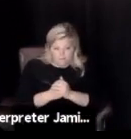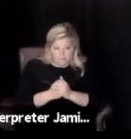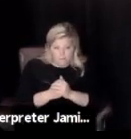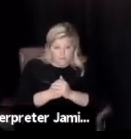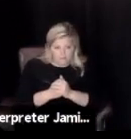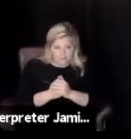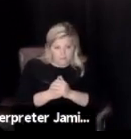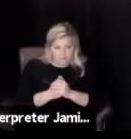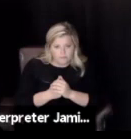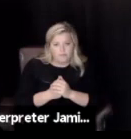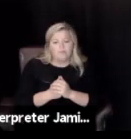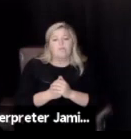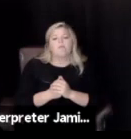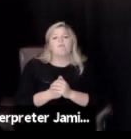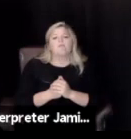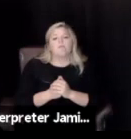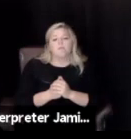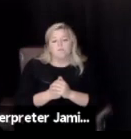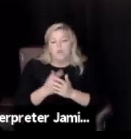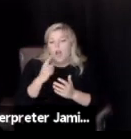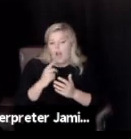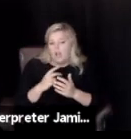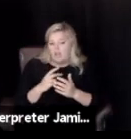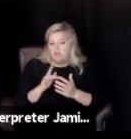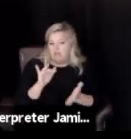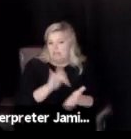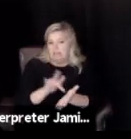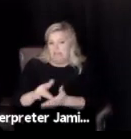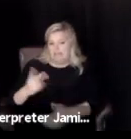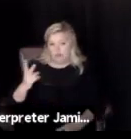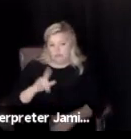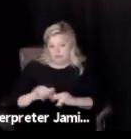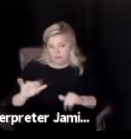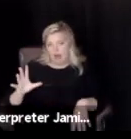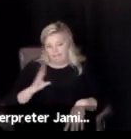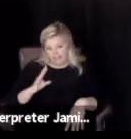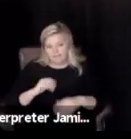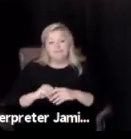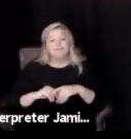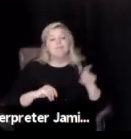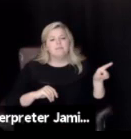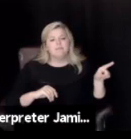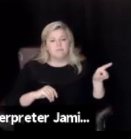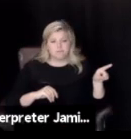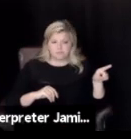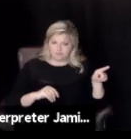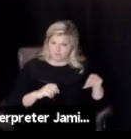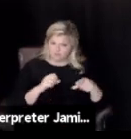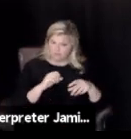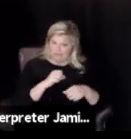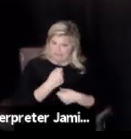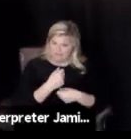And then they're going to ask, and I brought up 2 at the same time, but that's fine. When does the decision need to be made?